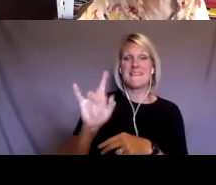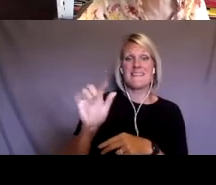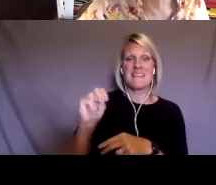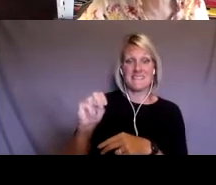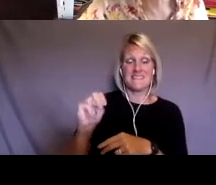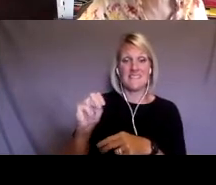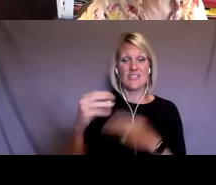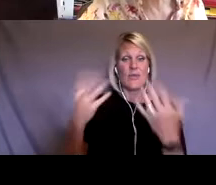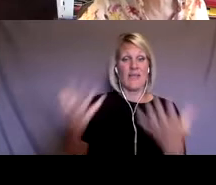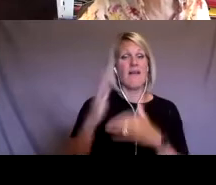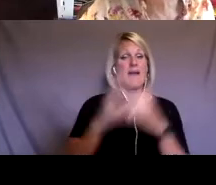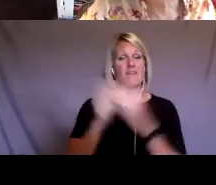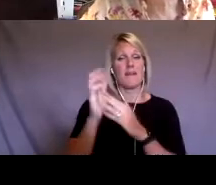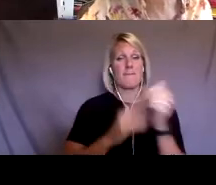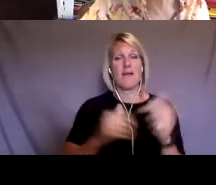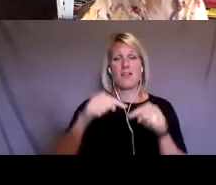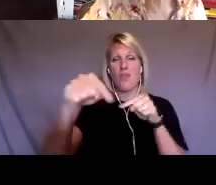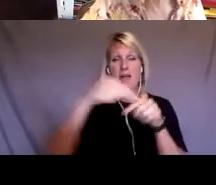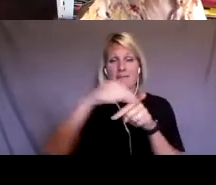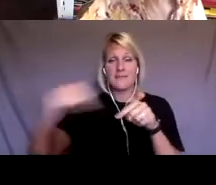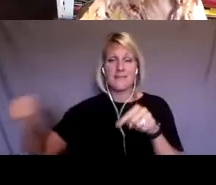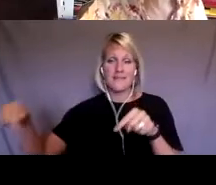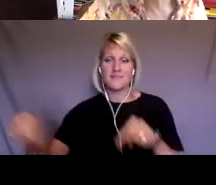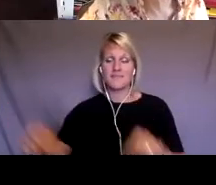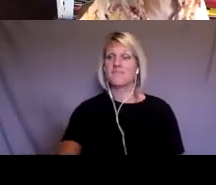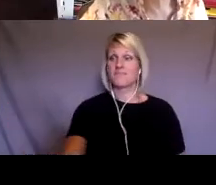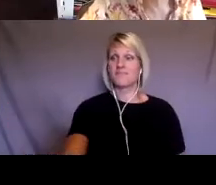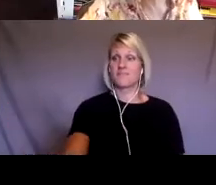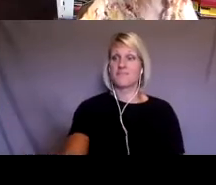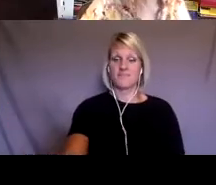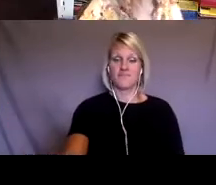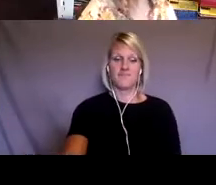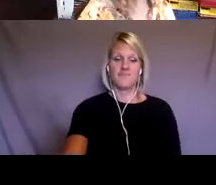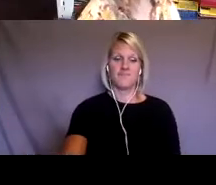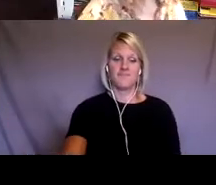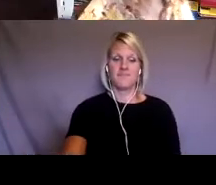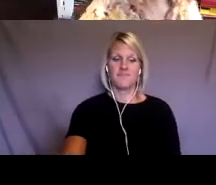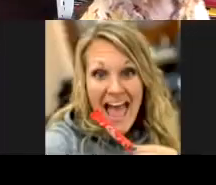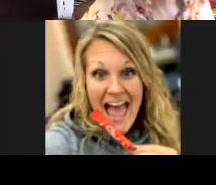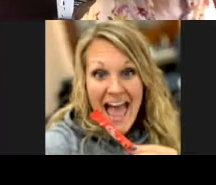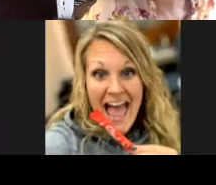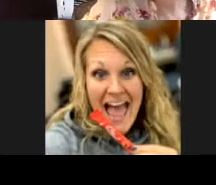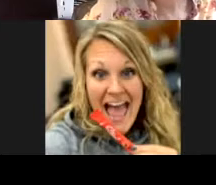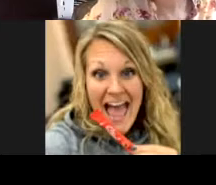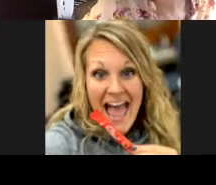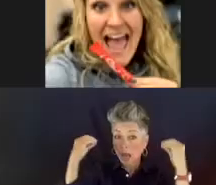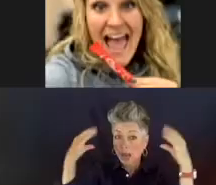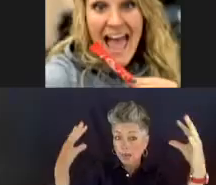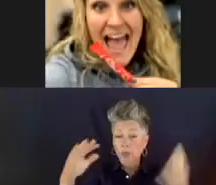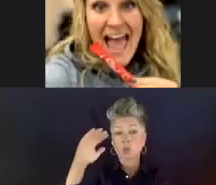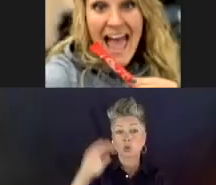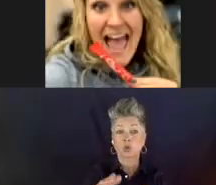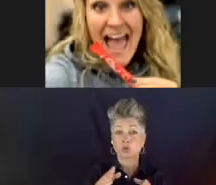comfort crossing, provide adequate lighting, reduce the street crossing distances, reduce